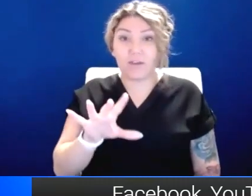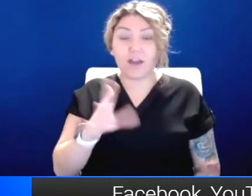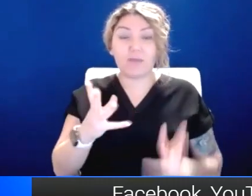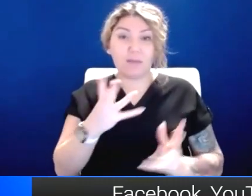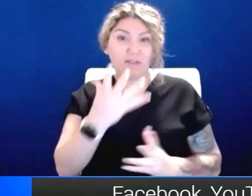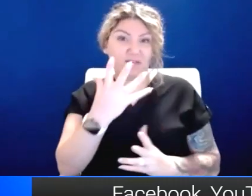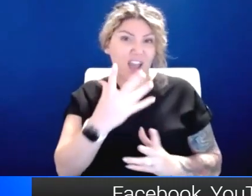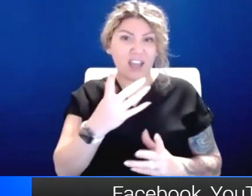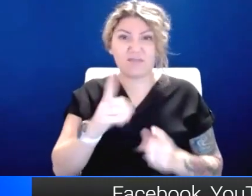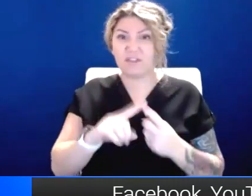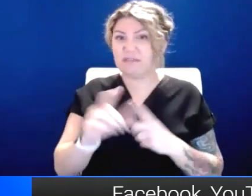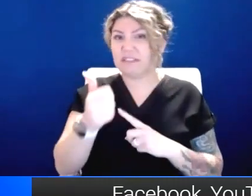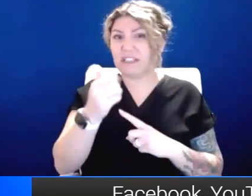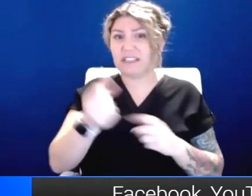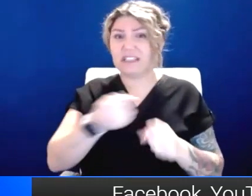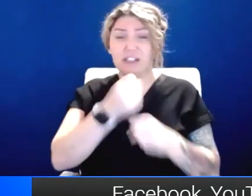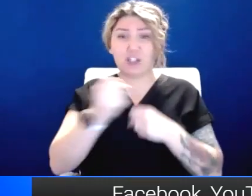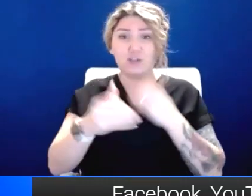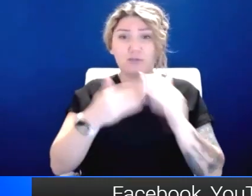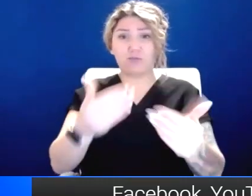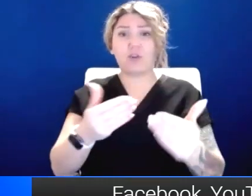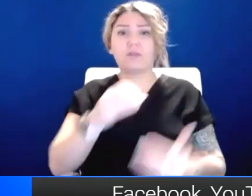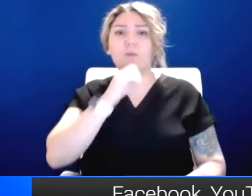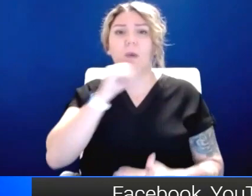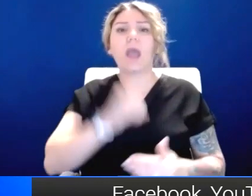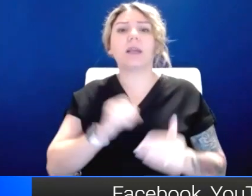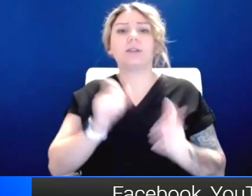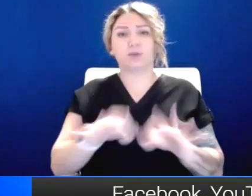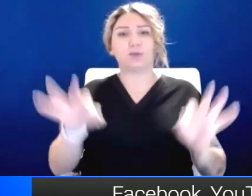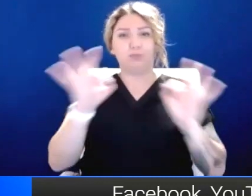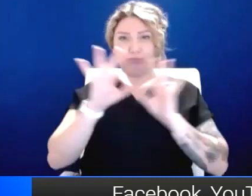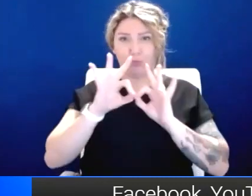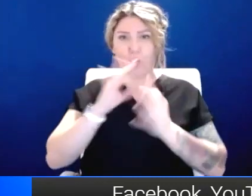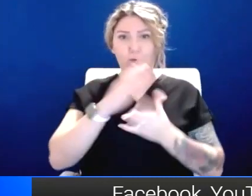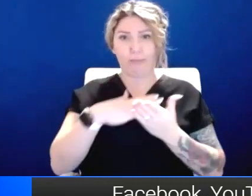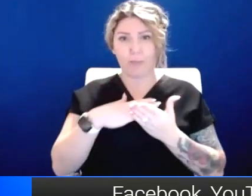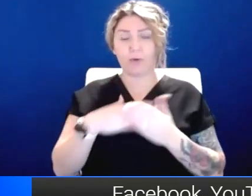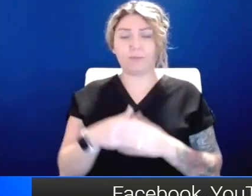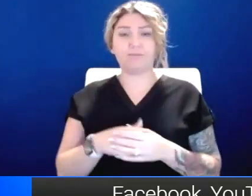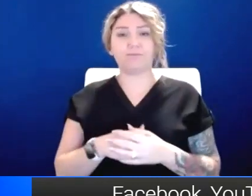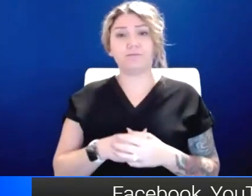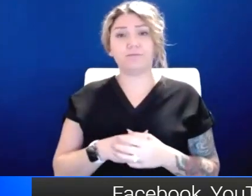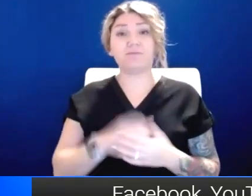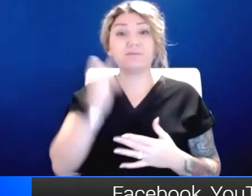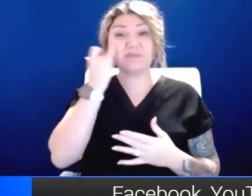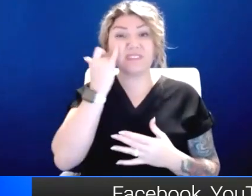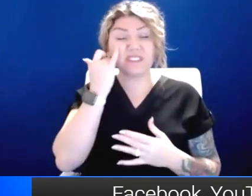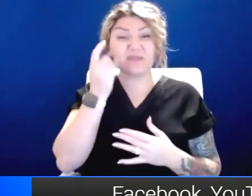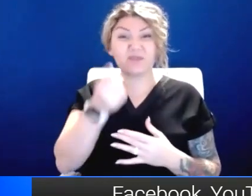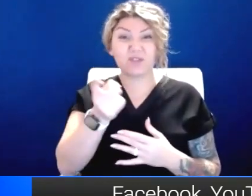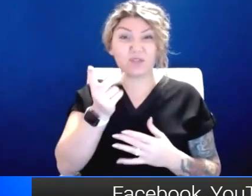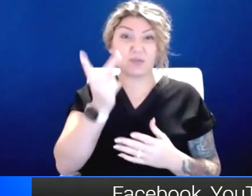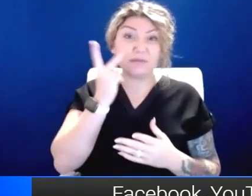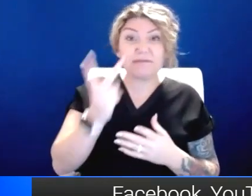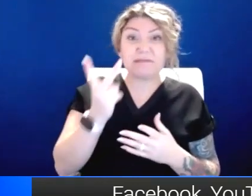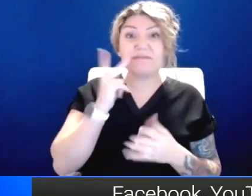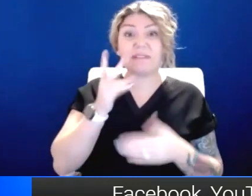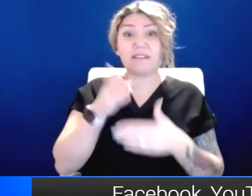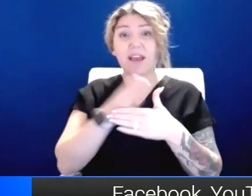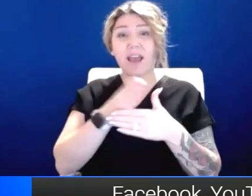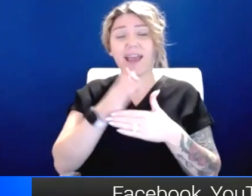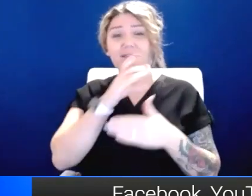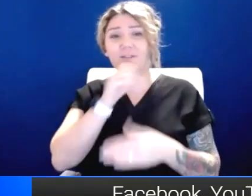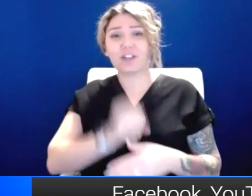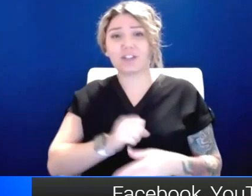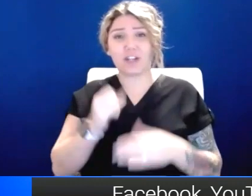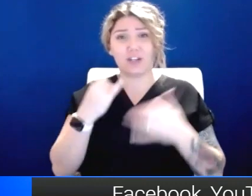of progression. So, of course, age is an important factor. Because if you look at it, the average age we are looking is right now in